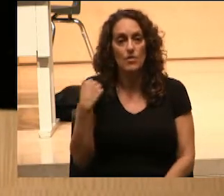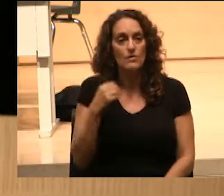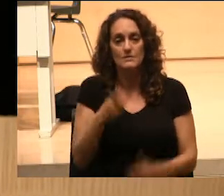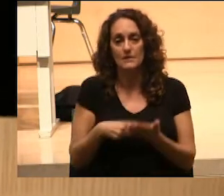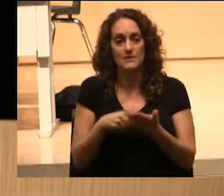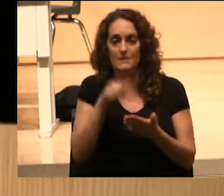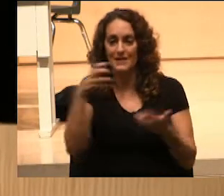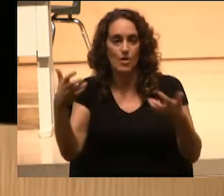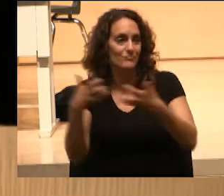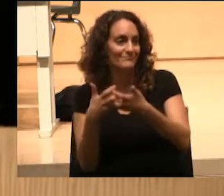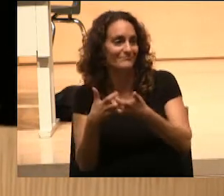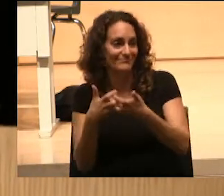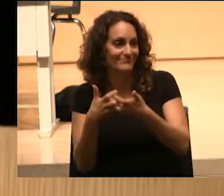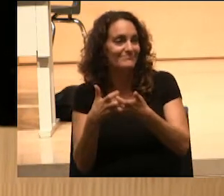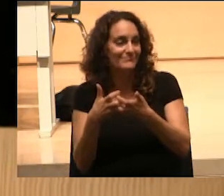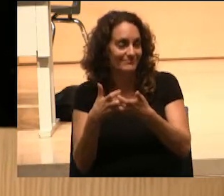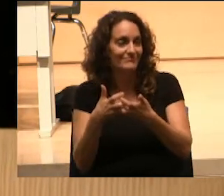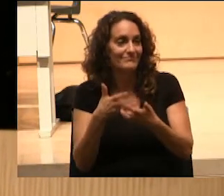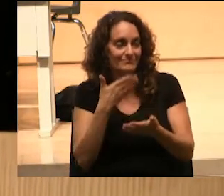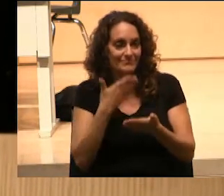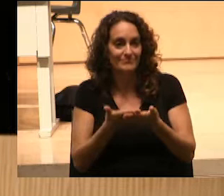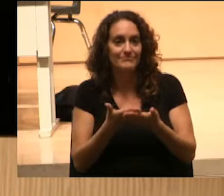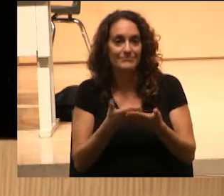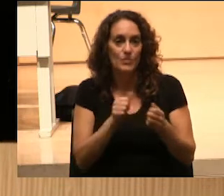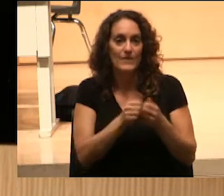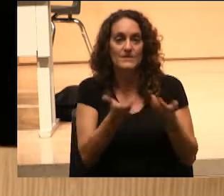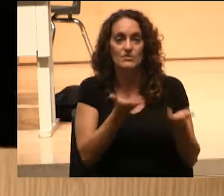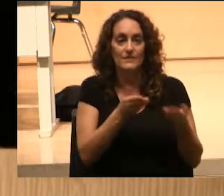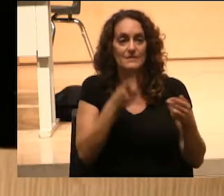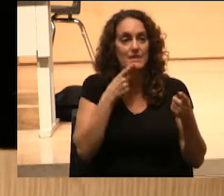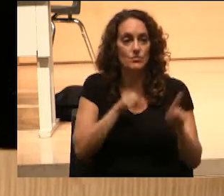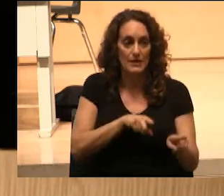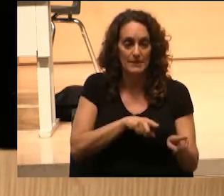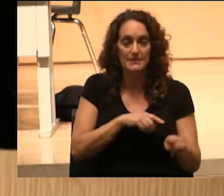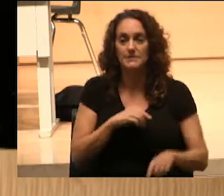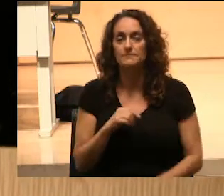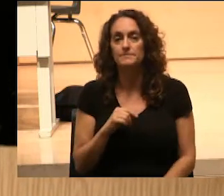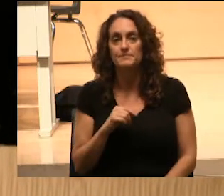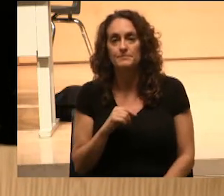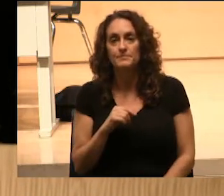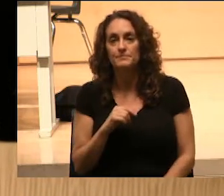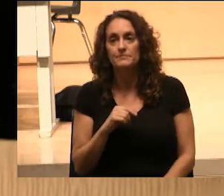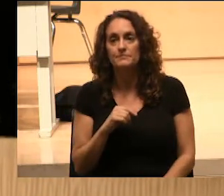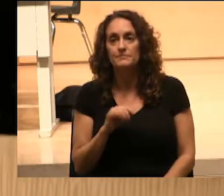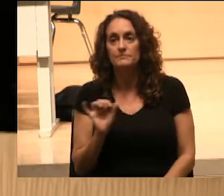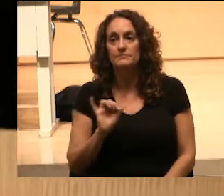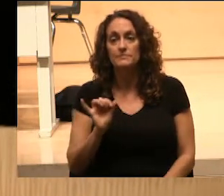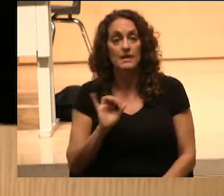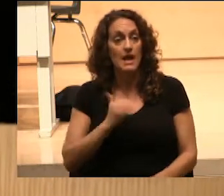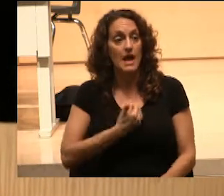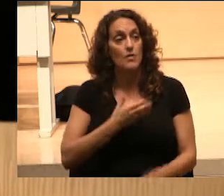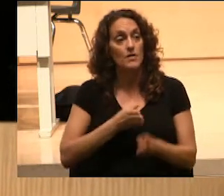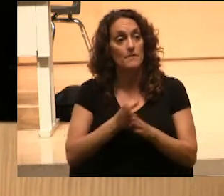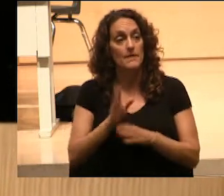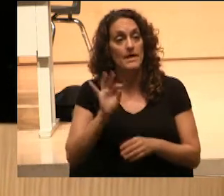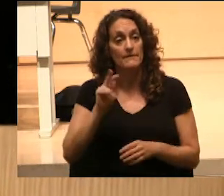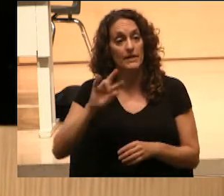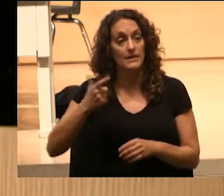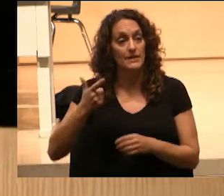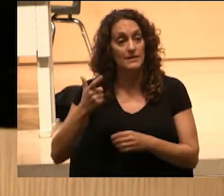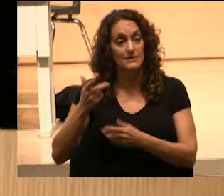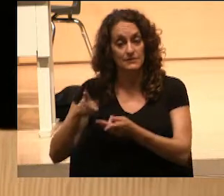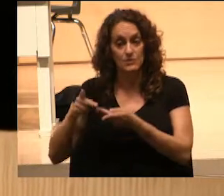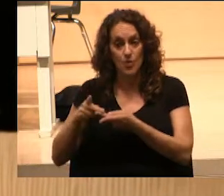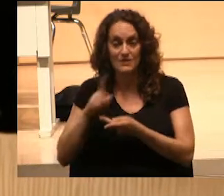necessarily correspond to service agreements. Also, like our main funding source, Golden Gate Regional Center,